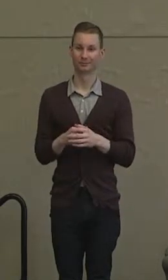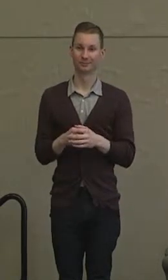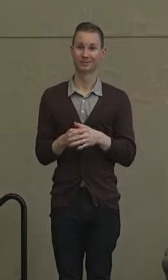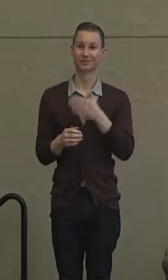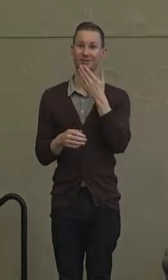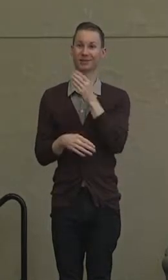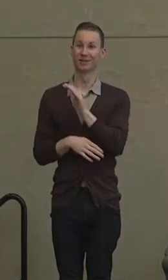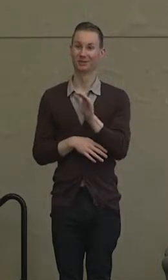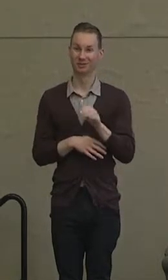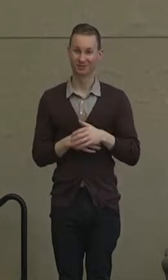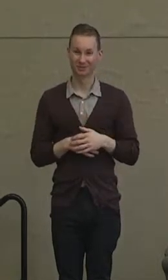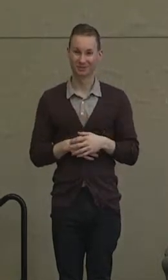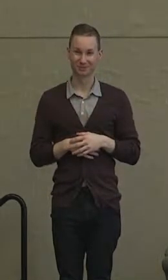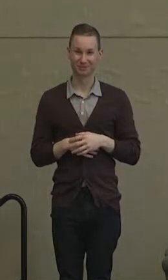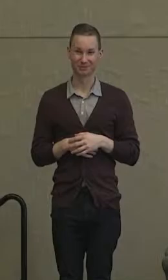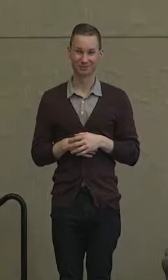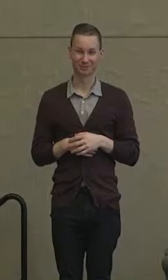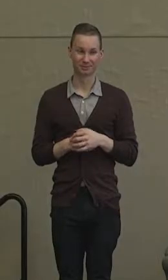Good afternoon.